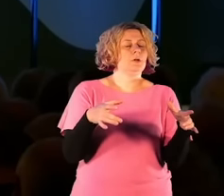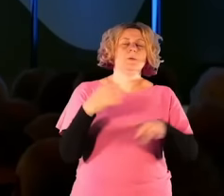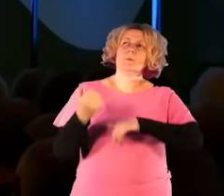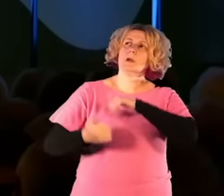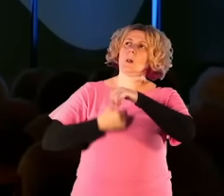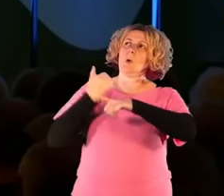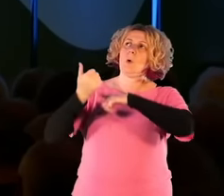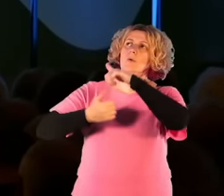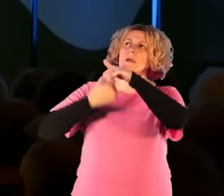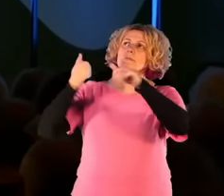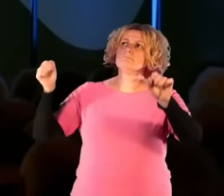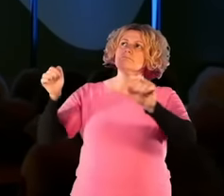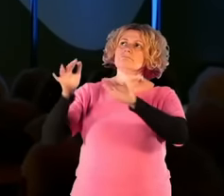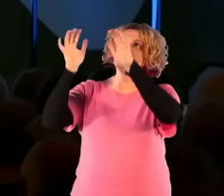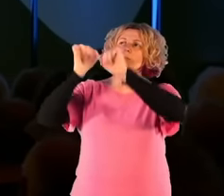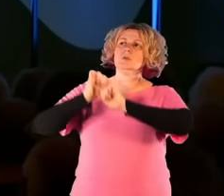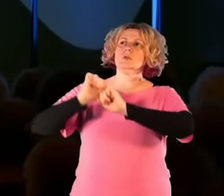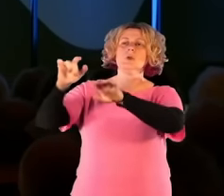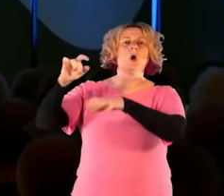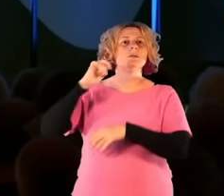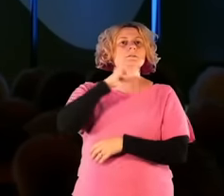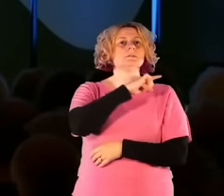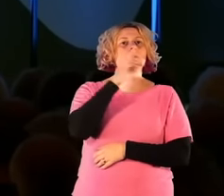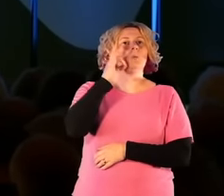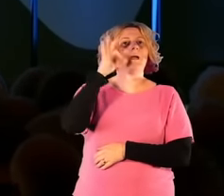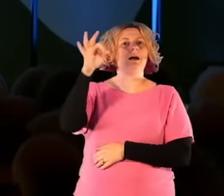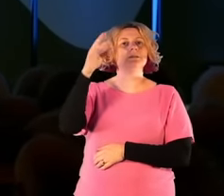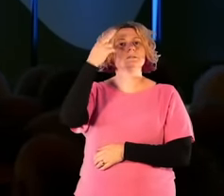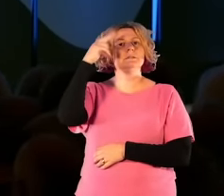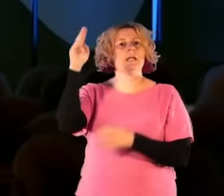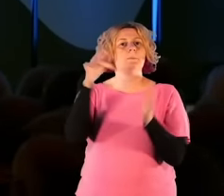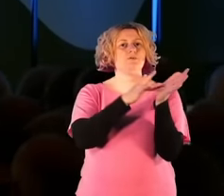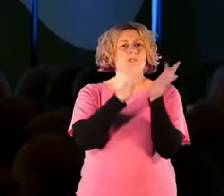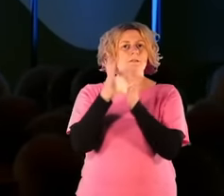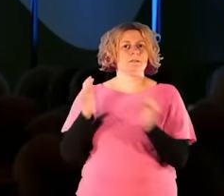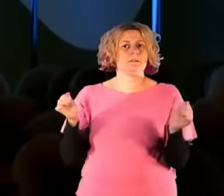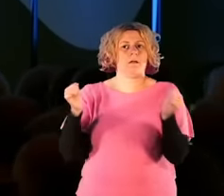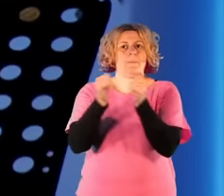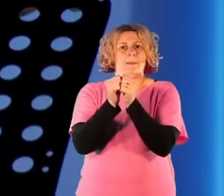Son. We ask this in his name. Amen.